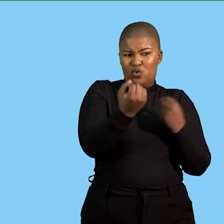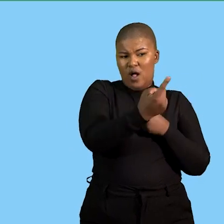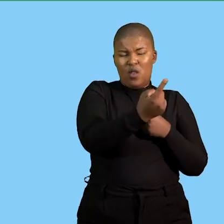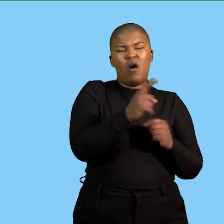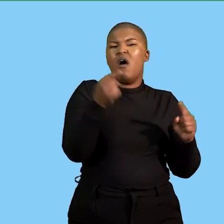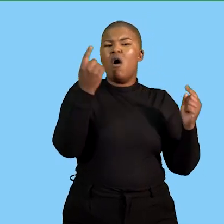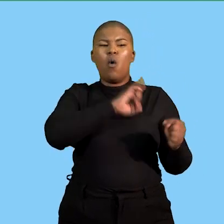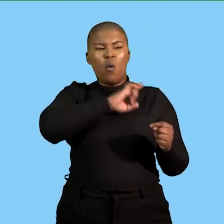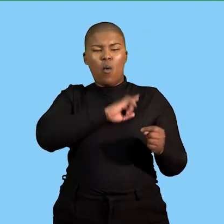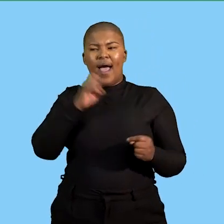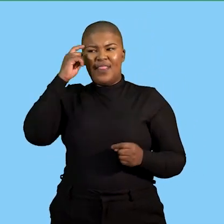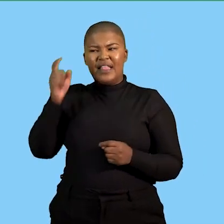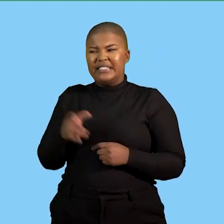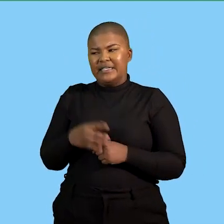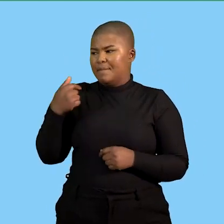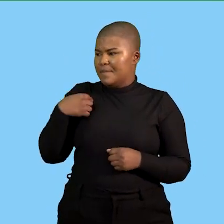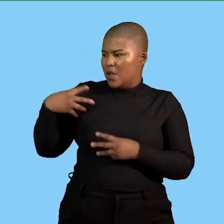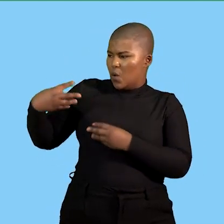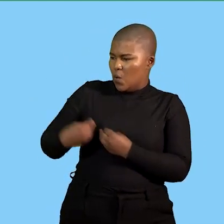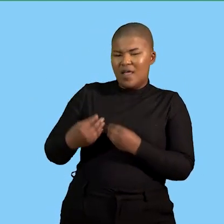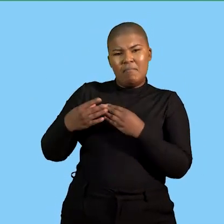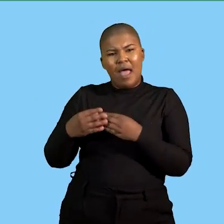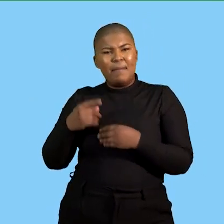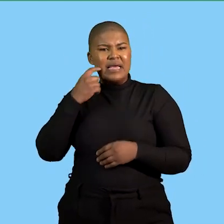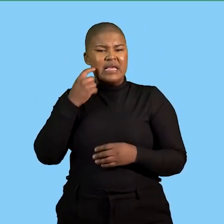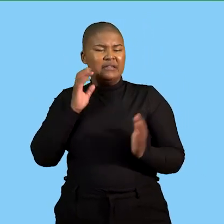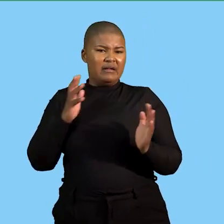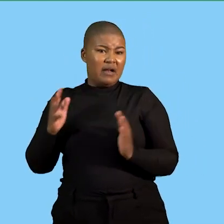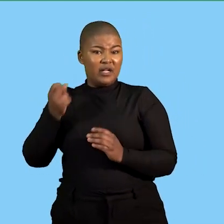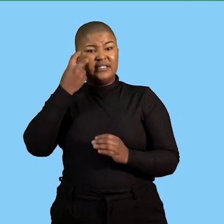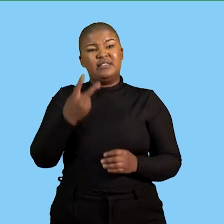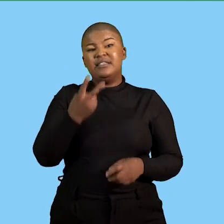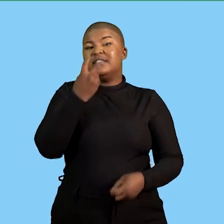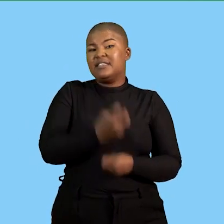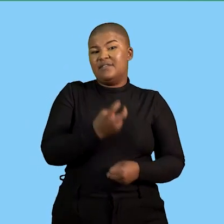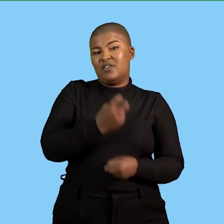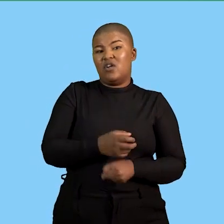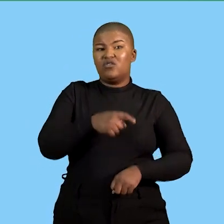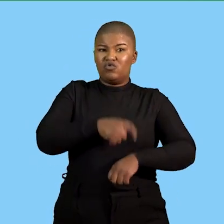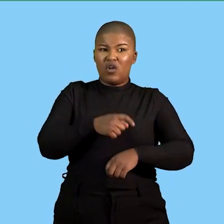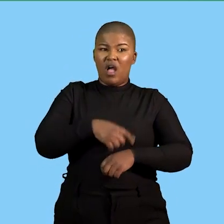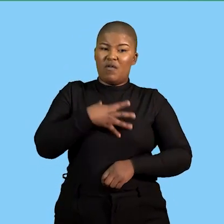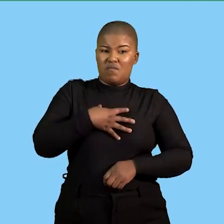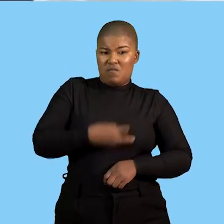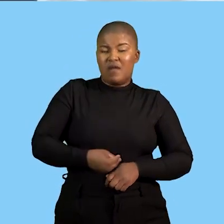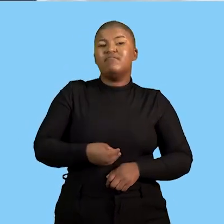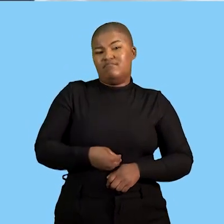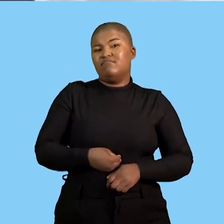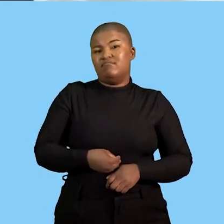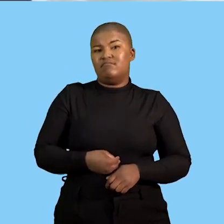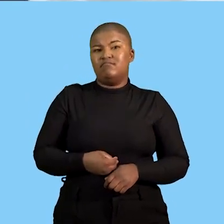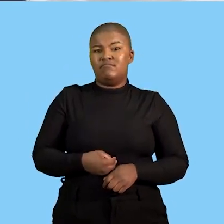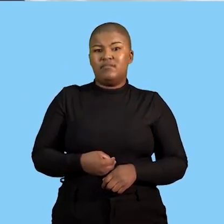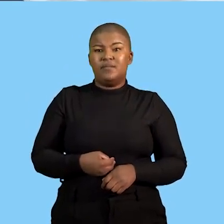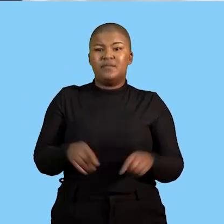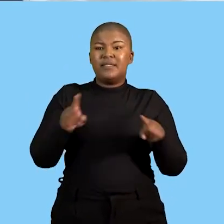thinking about how they used to collaborate with their team members very well. So it becomes a very demoralizing phase. But it